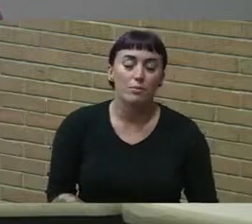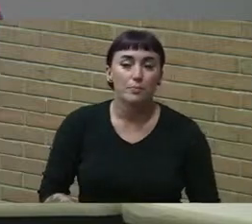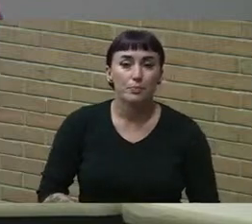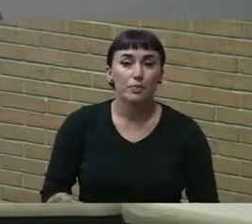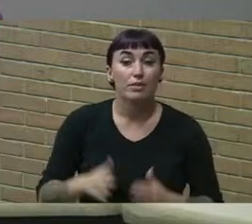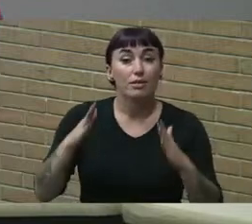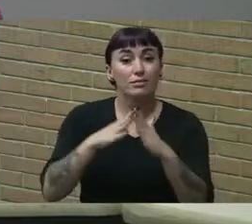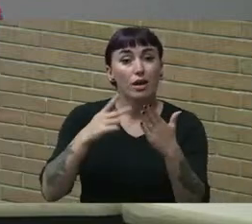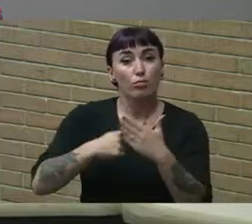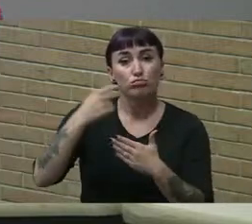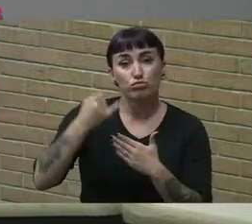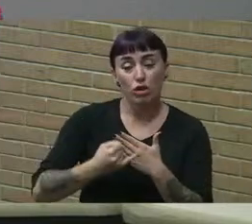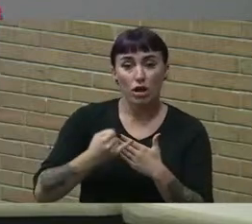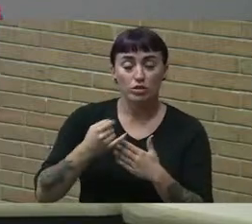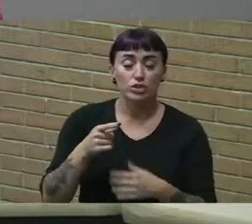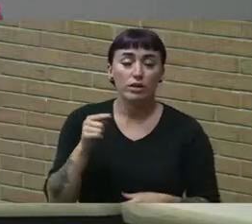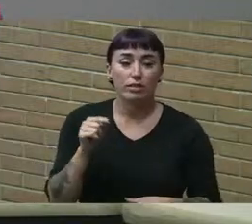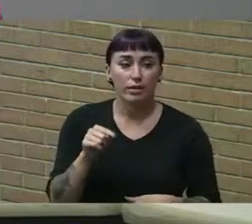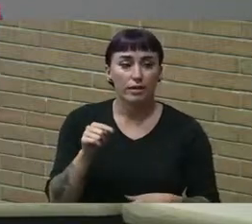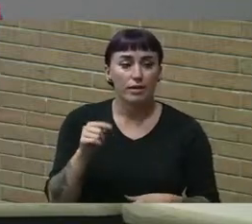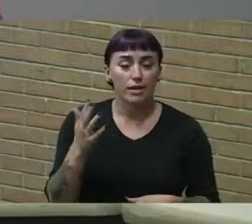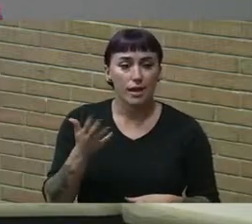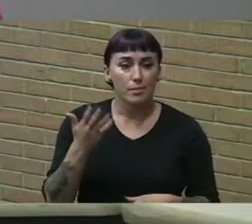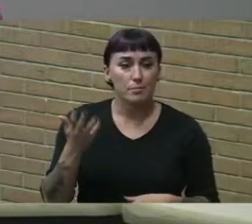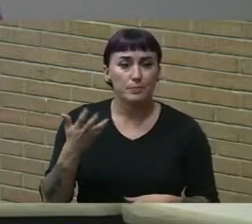In town projects, the